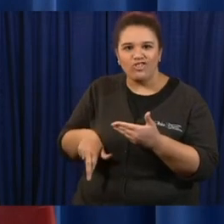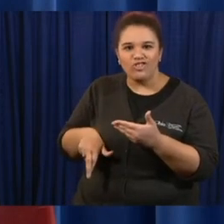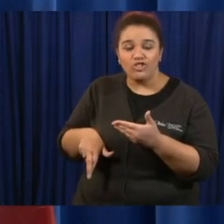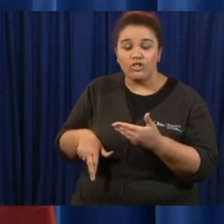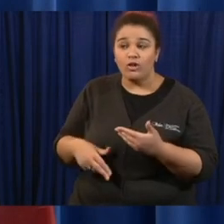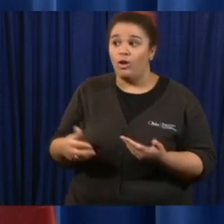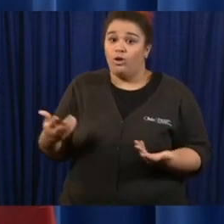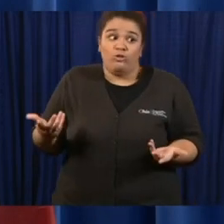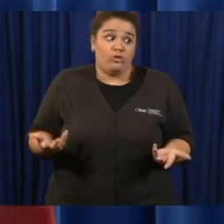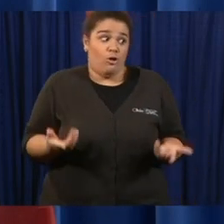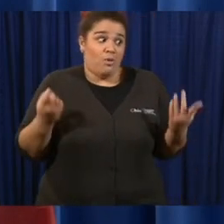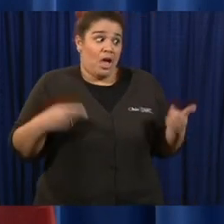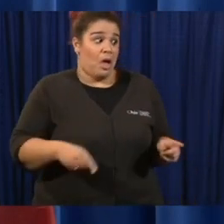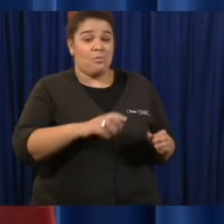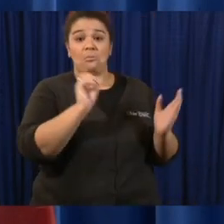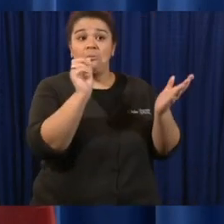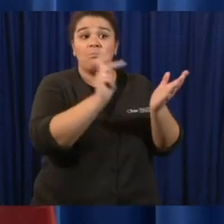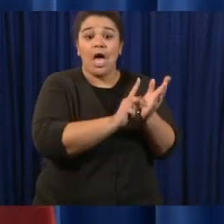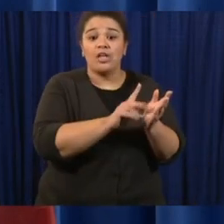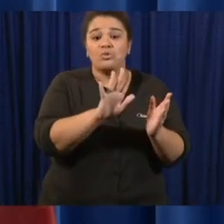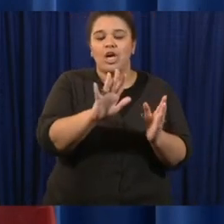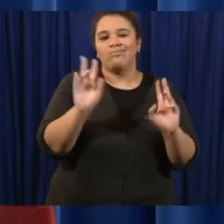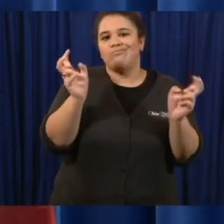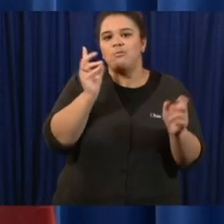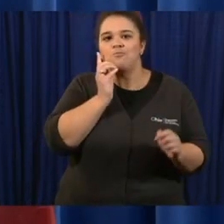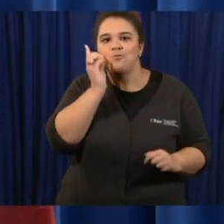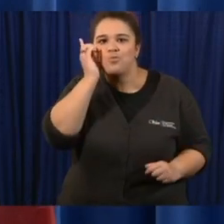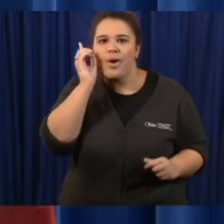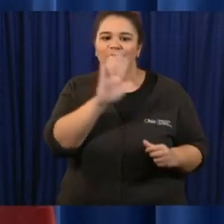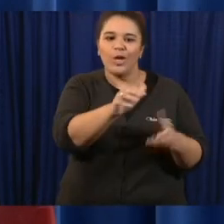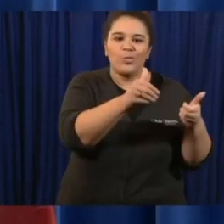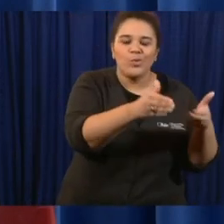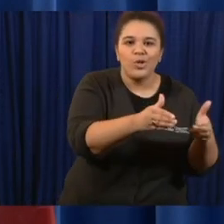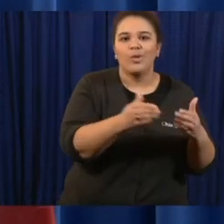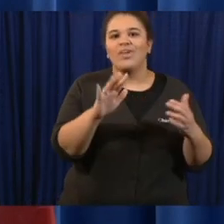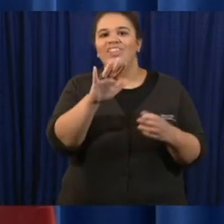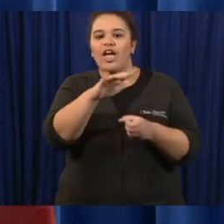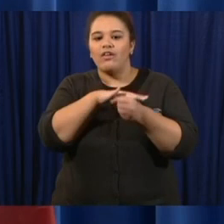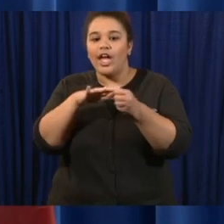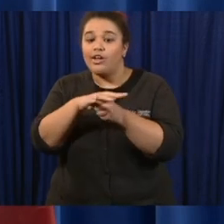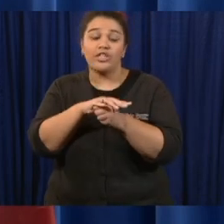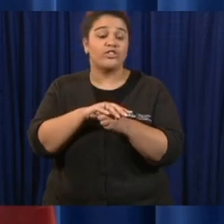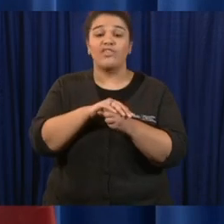other inmates. Do you see this as a problem? And if so, what can be done about this?